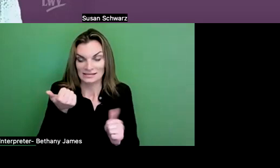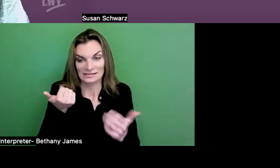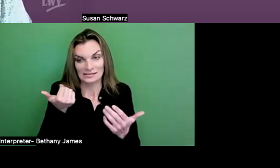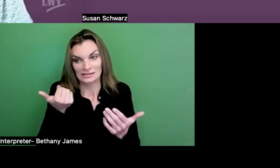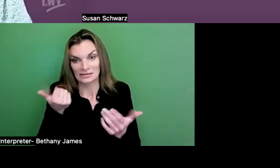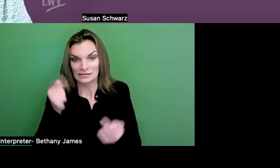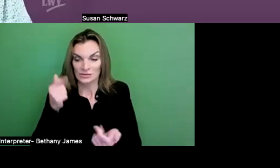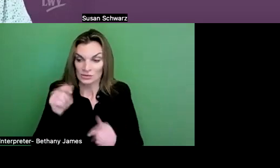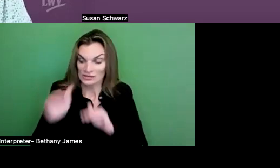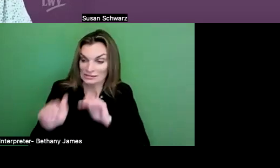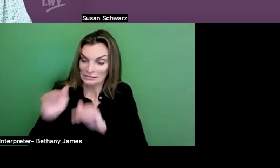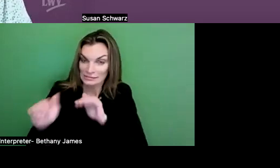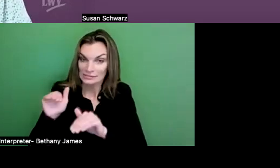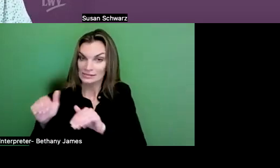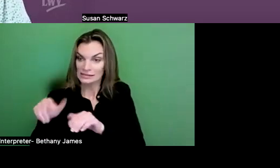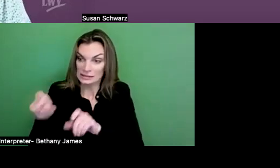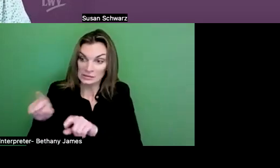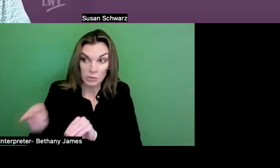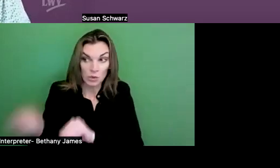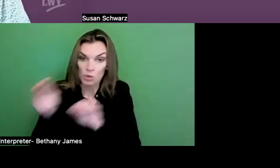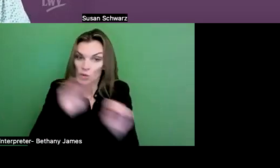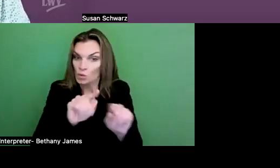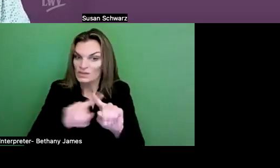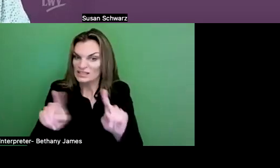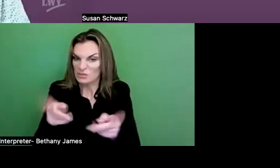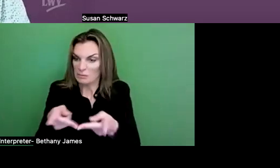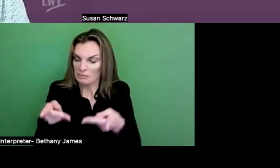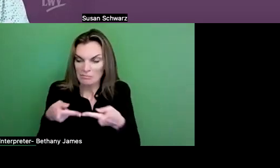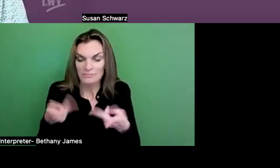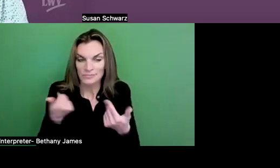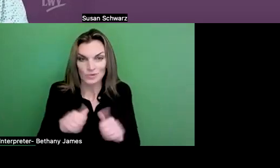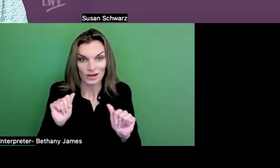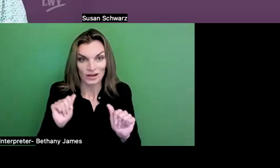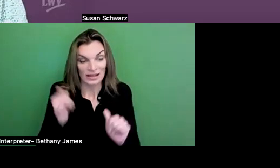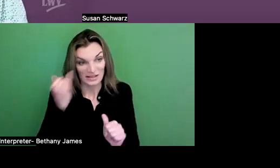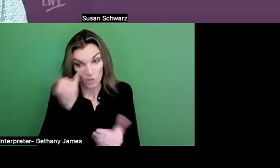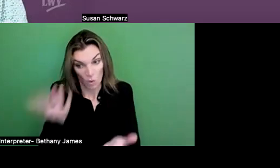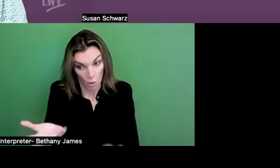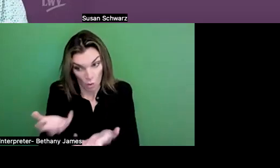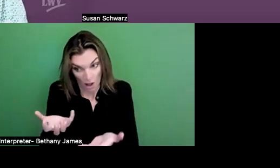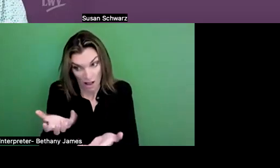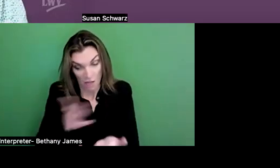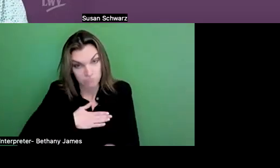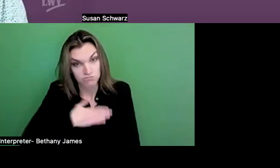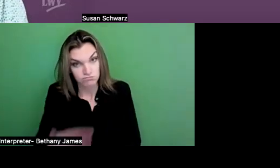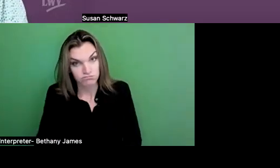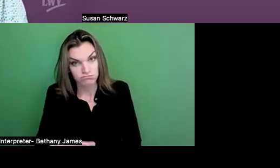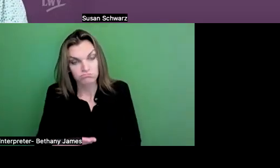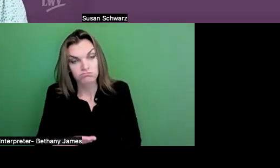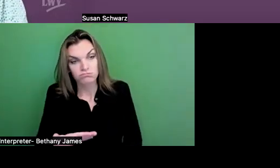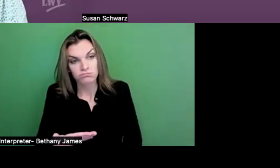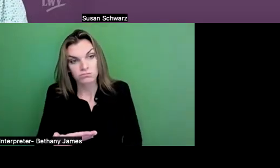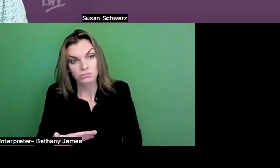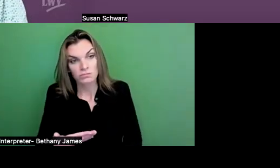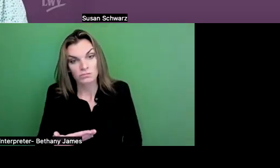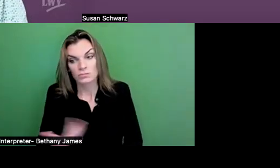keep asking them and keep making sure that that if they want to go somewhere and they're not